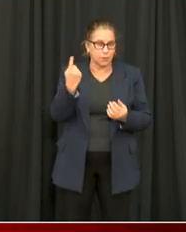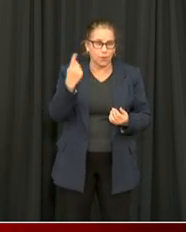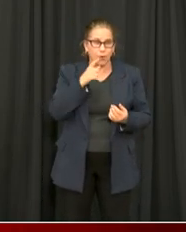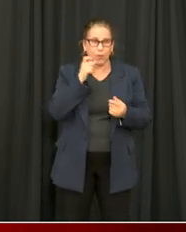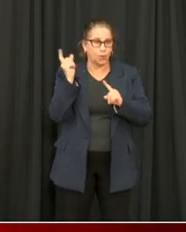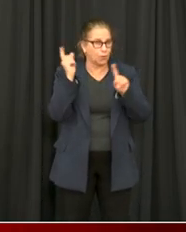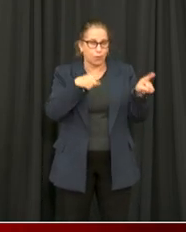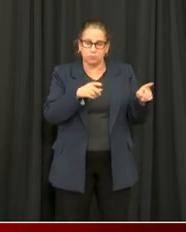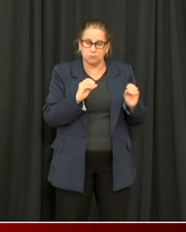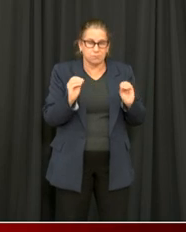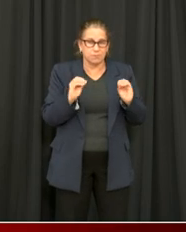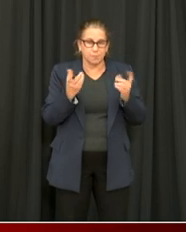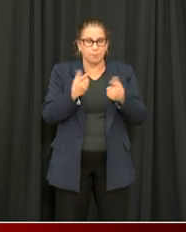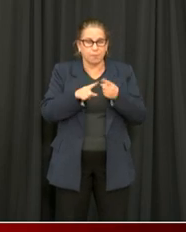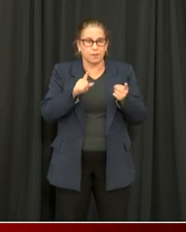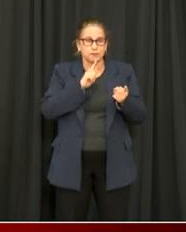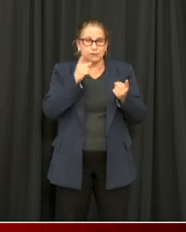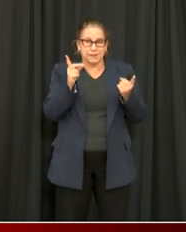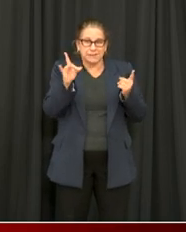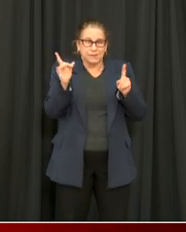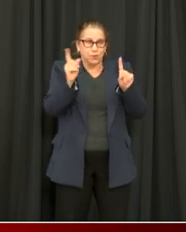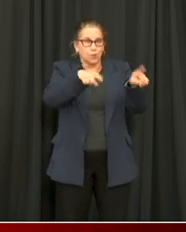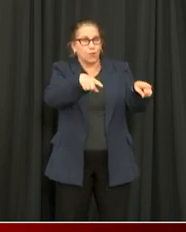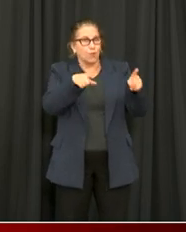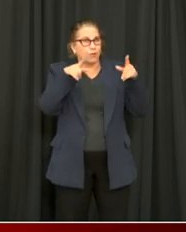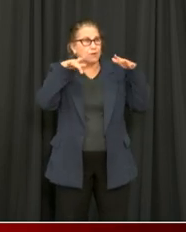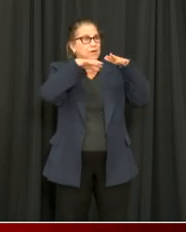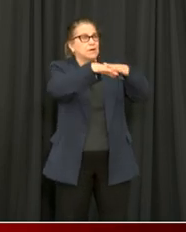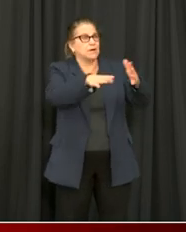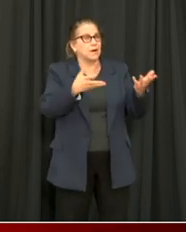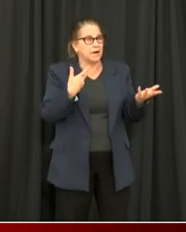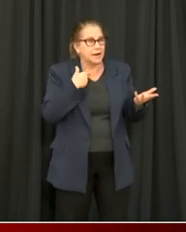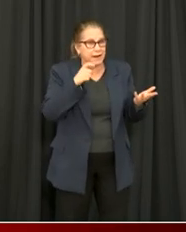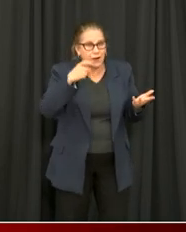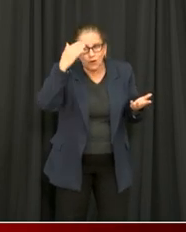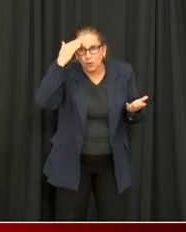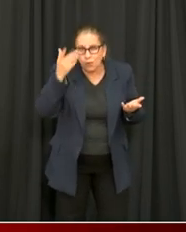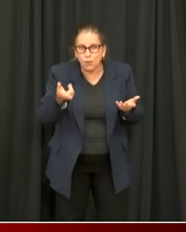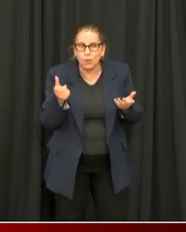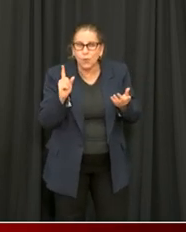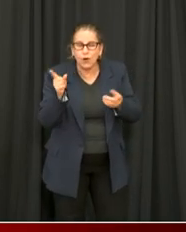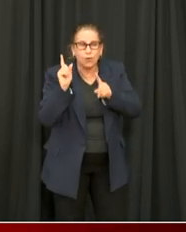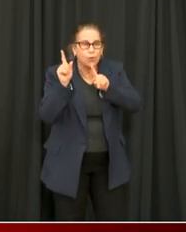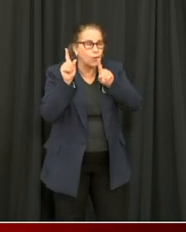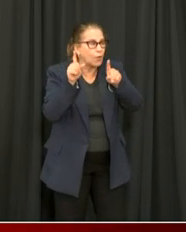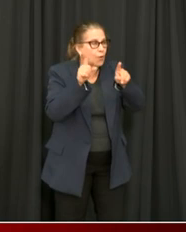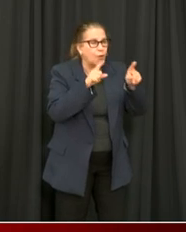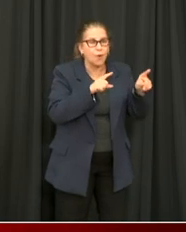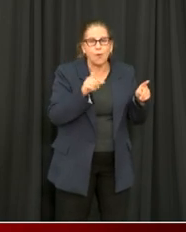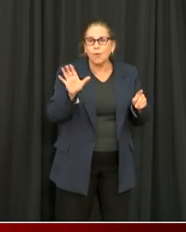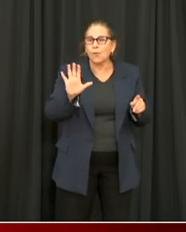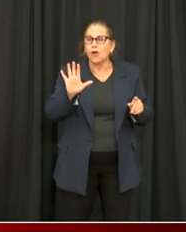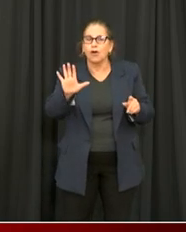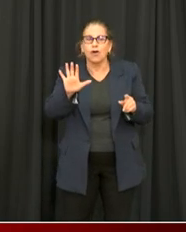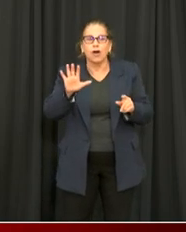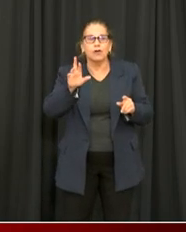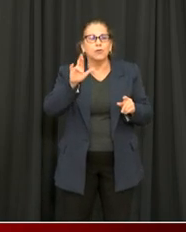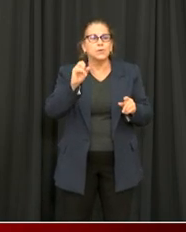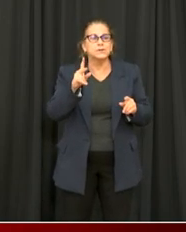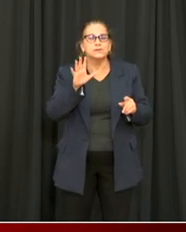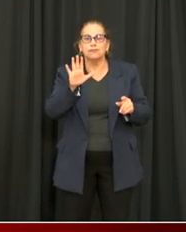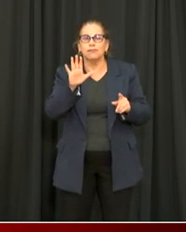public First Amendment demonstration, where it was held, the specific location, because we recognize that many of the